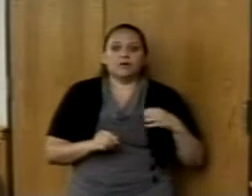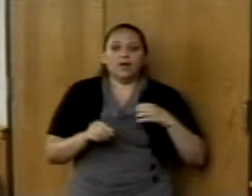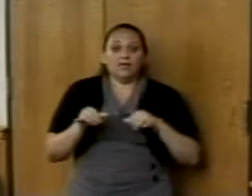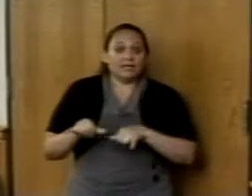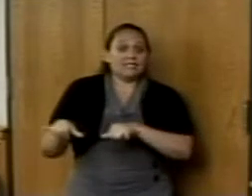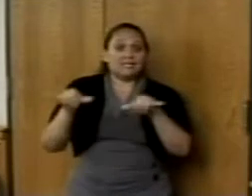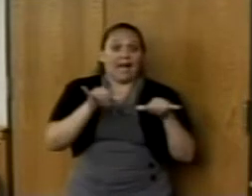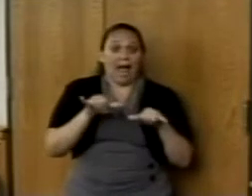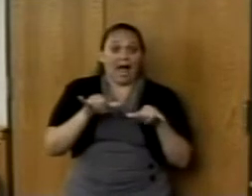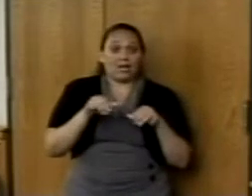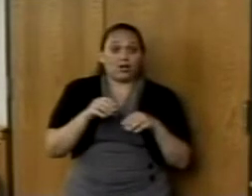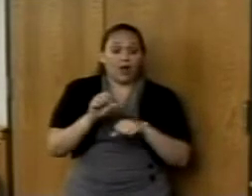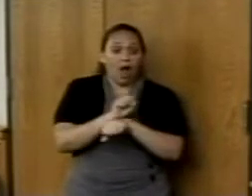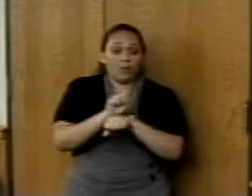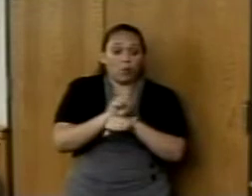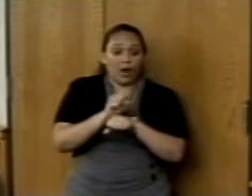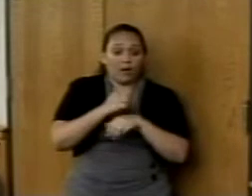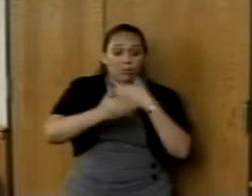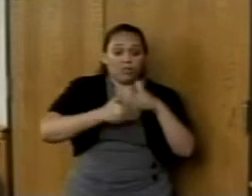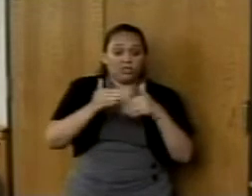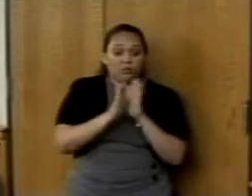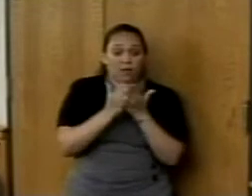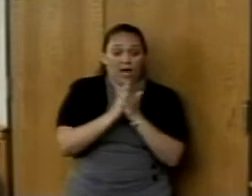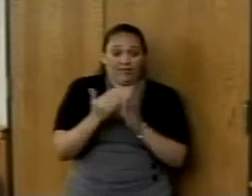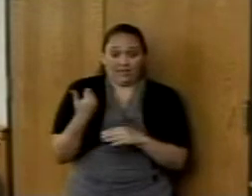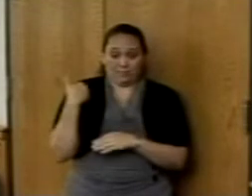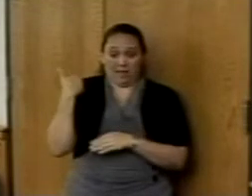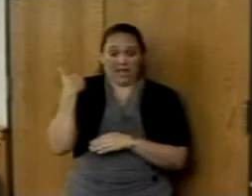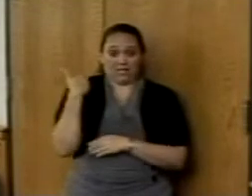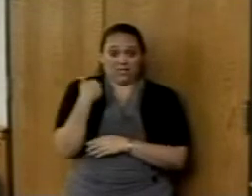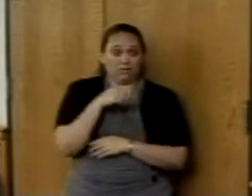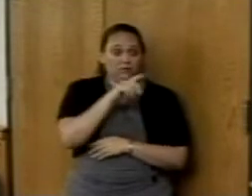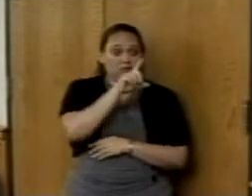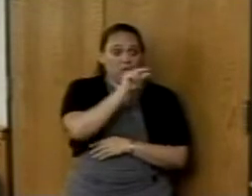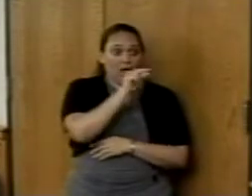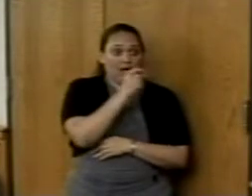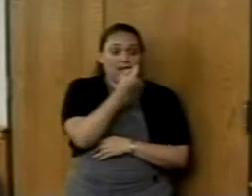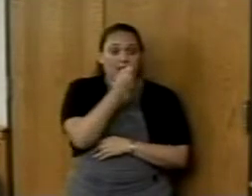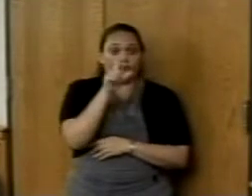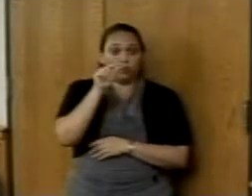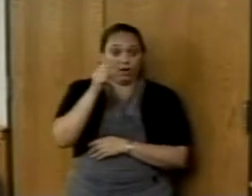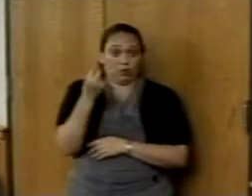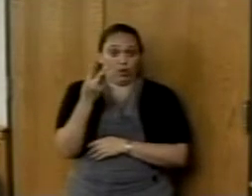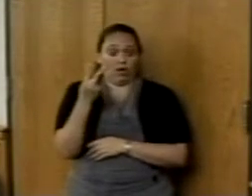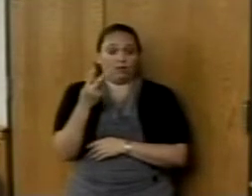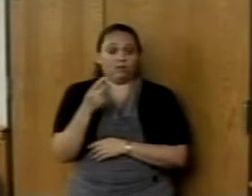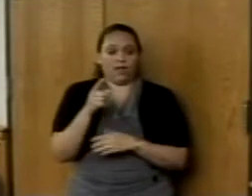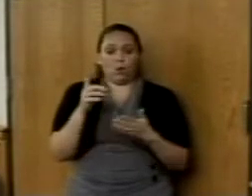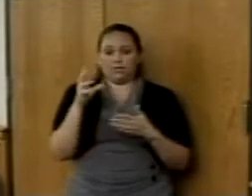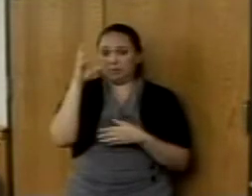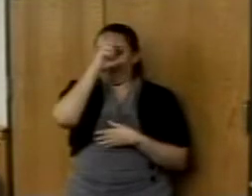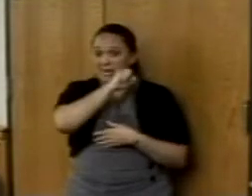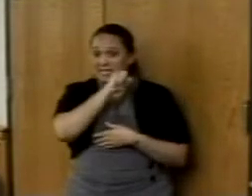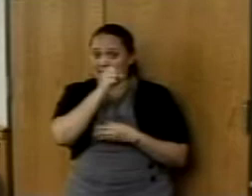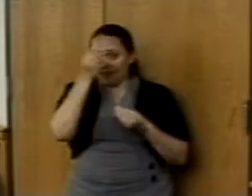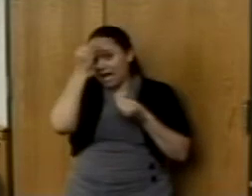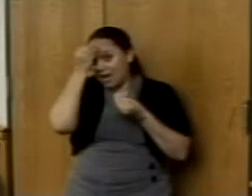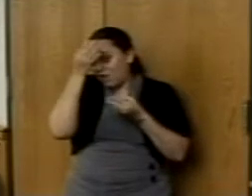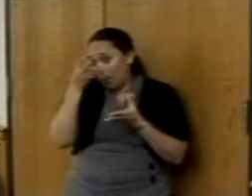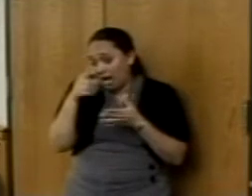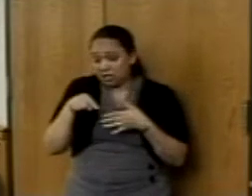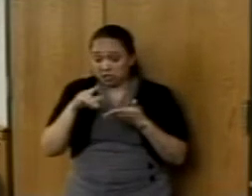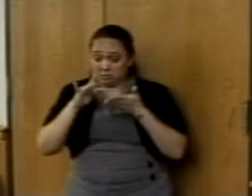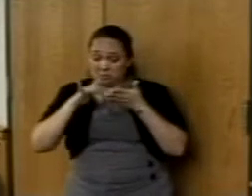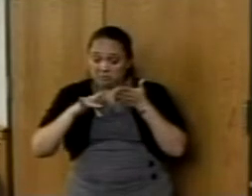standard operating procedure manual of this past year of 2011-2012 that was missing the